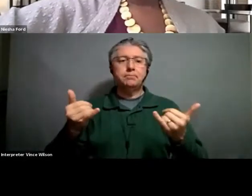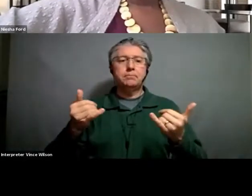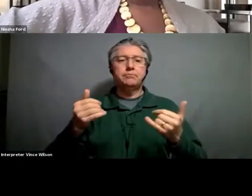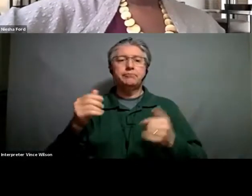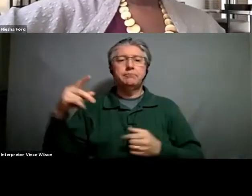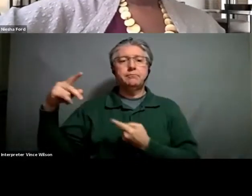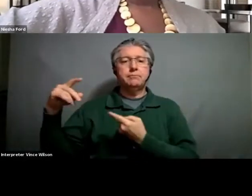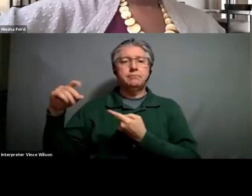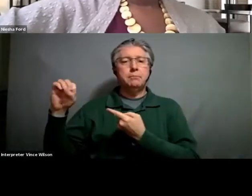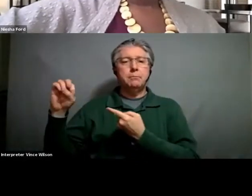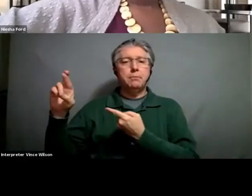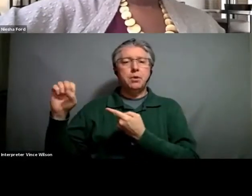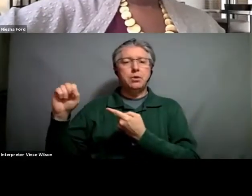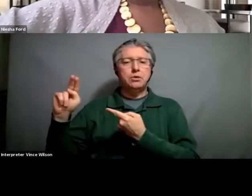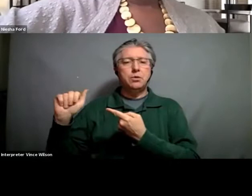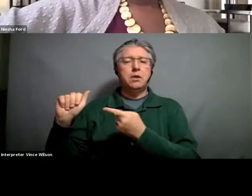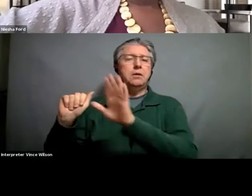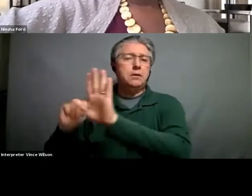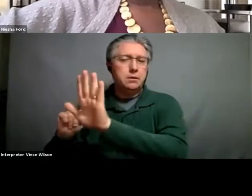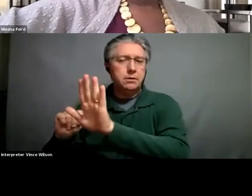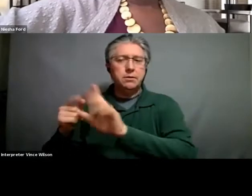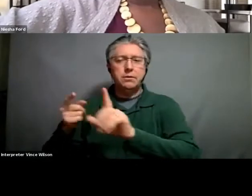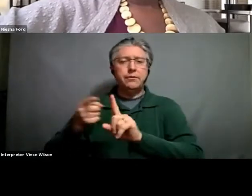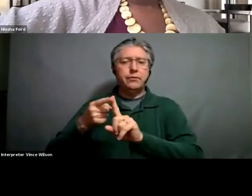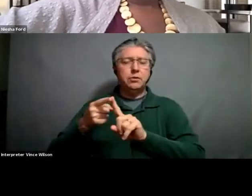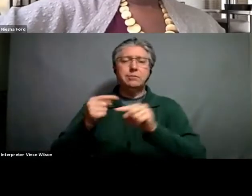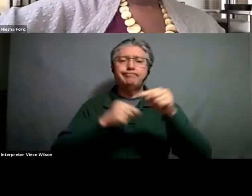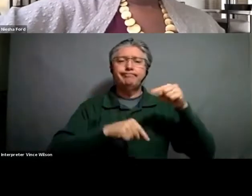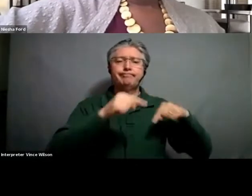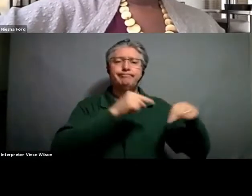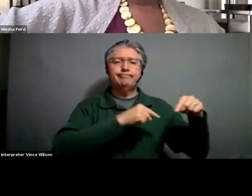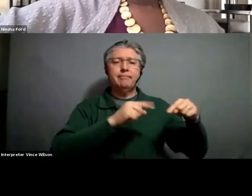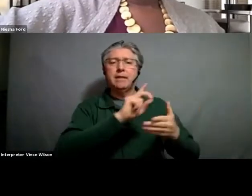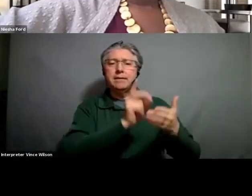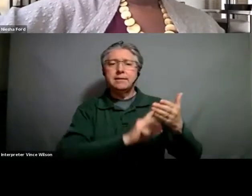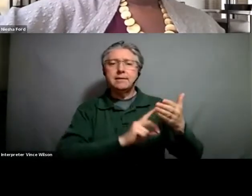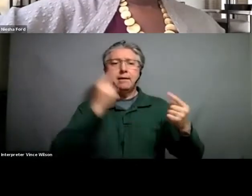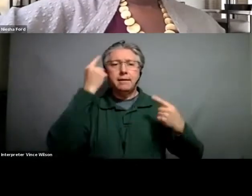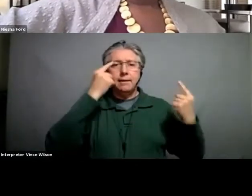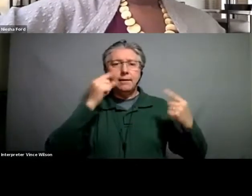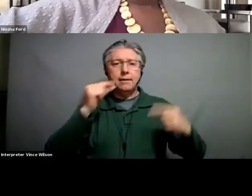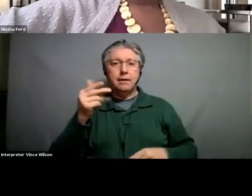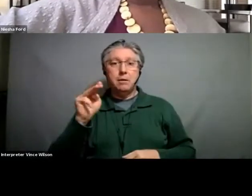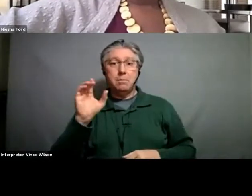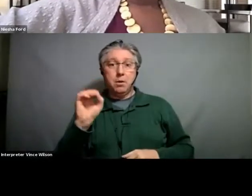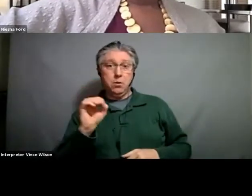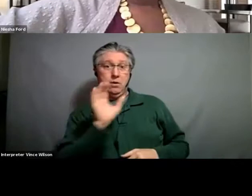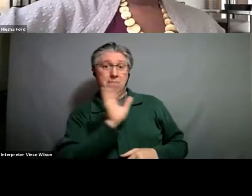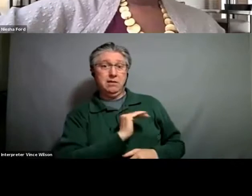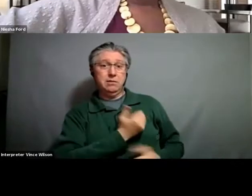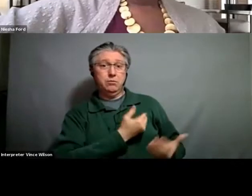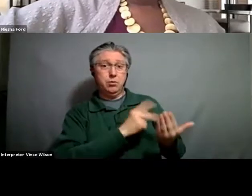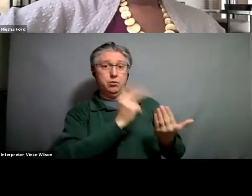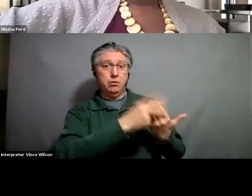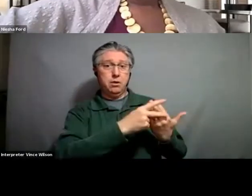personas. But I'll tell you a little bit about Design Thinking Gumbo. It is a program that we've created